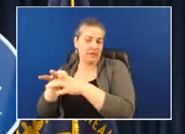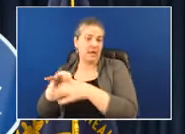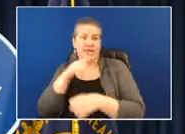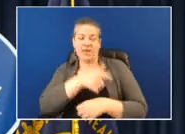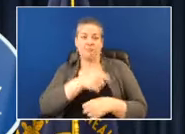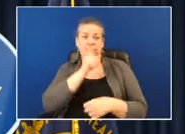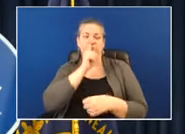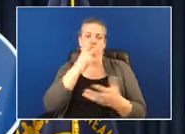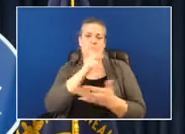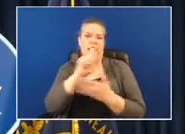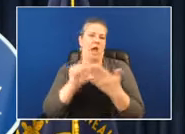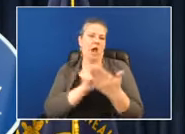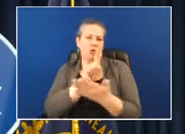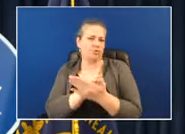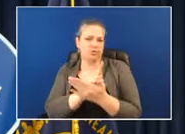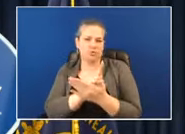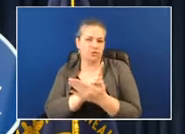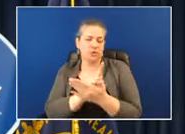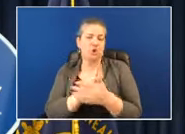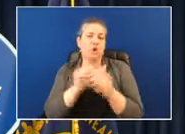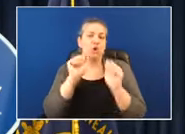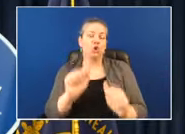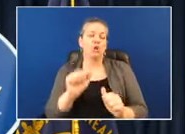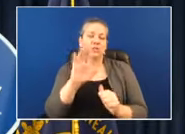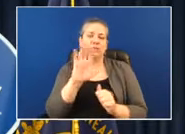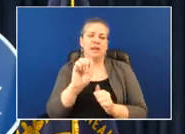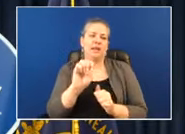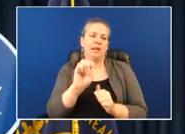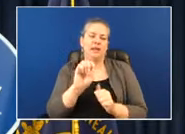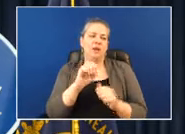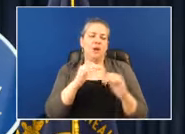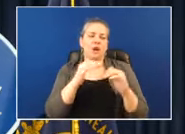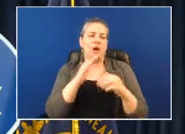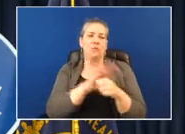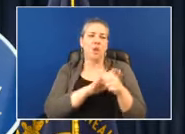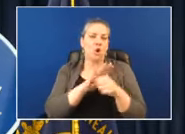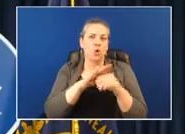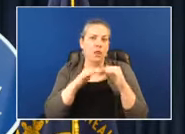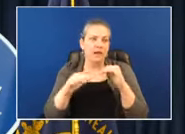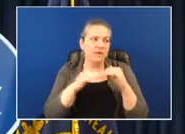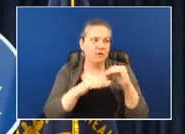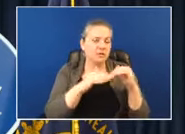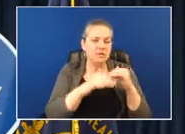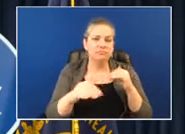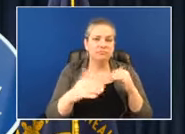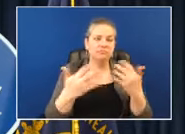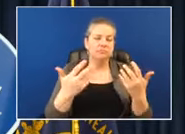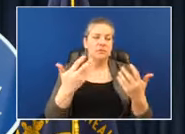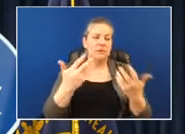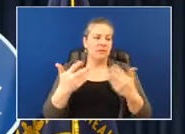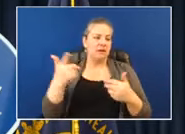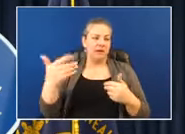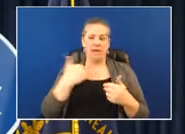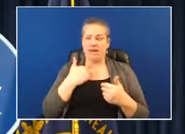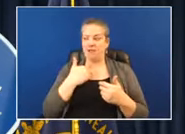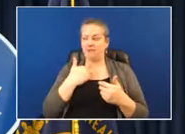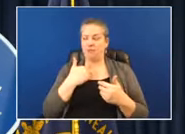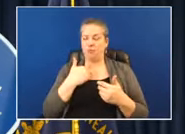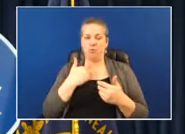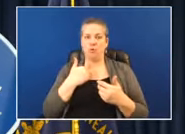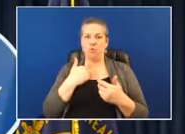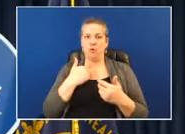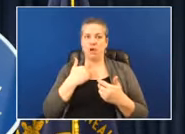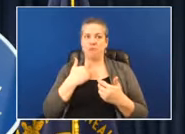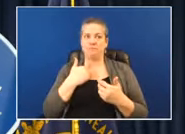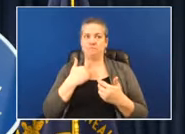in. And so there could have been the possibility at local levels of having hours that don't really mean there was an extra day. So this